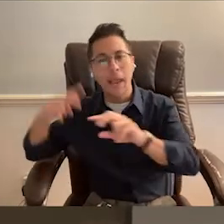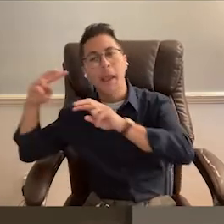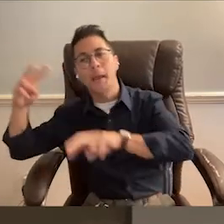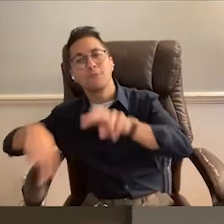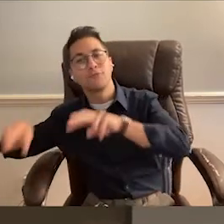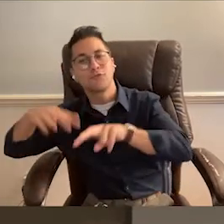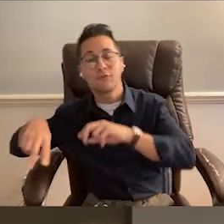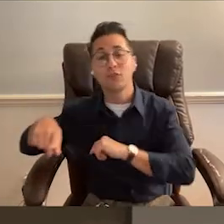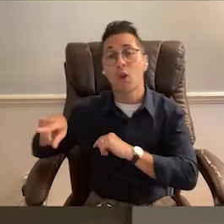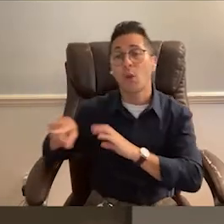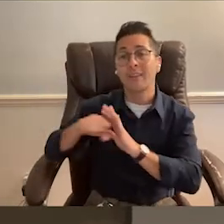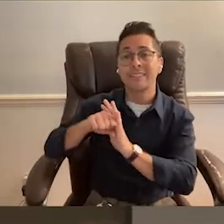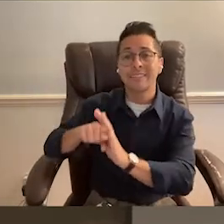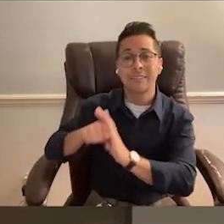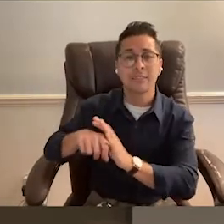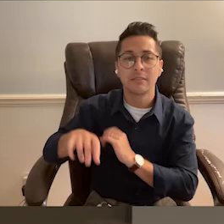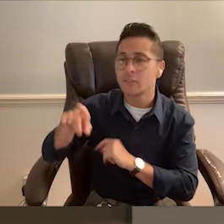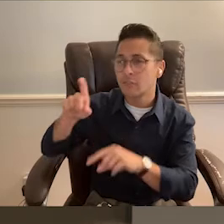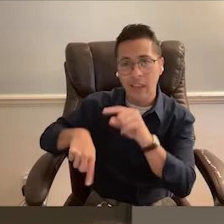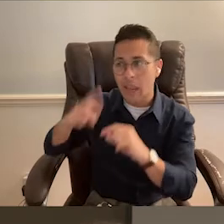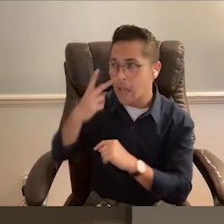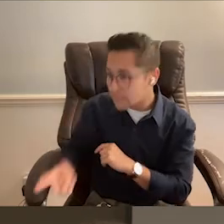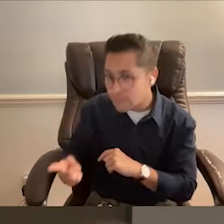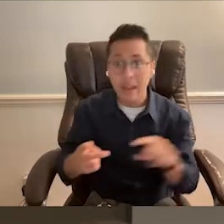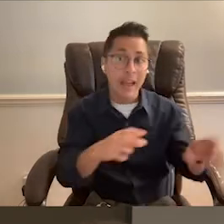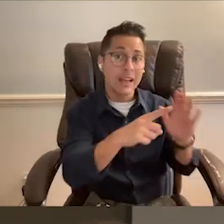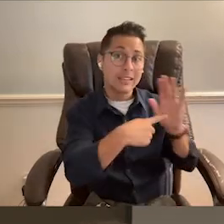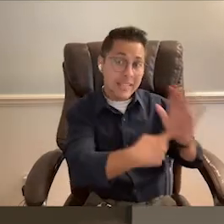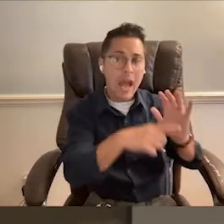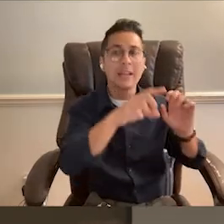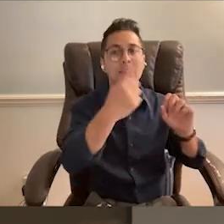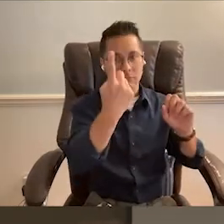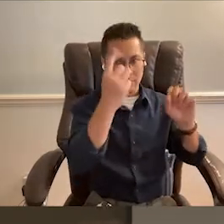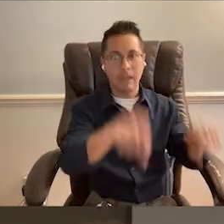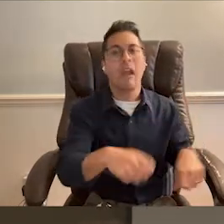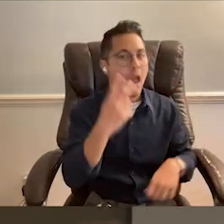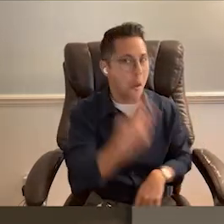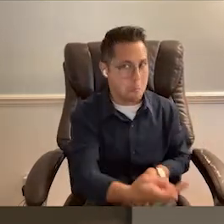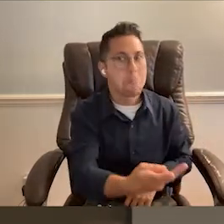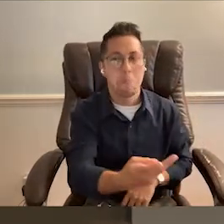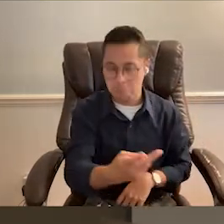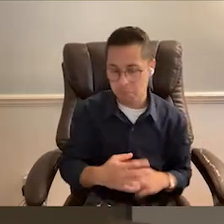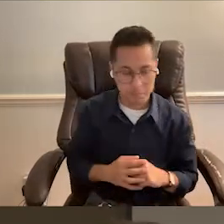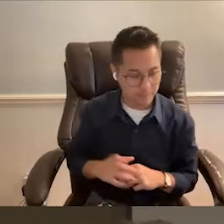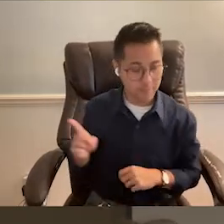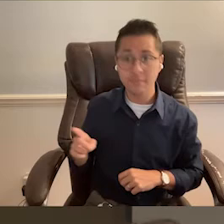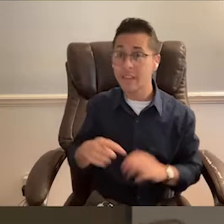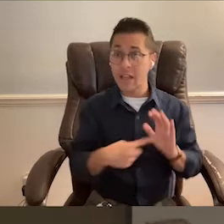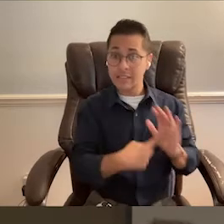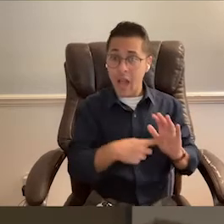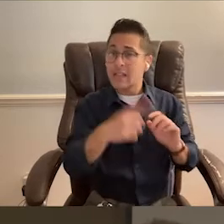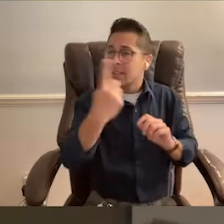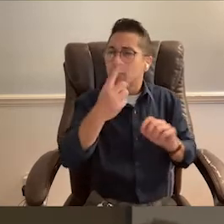of a potential health issue which cannot be observed by a doctor. So a symptom is something that cannot be observed, and a sign